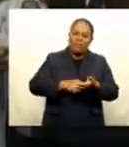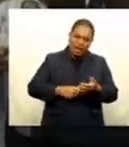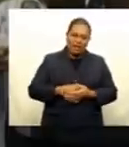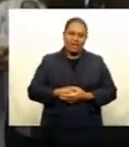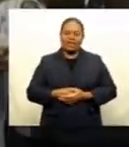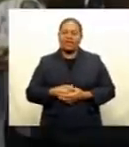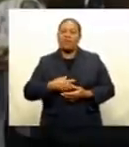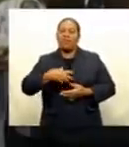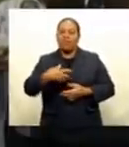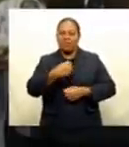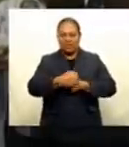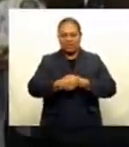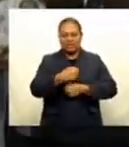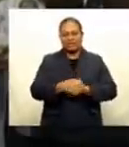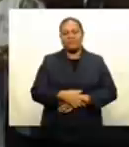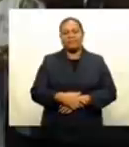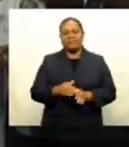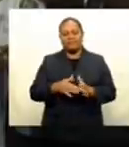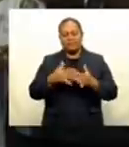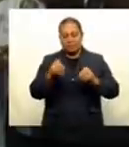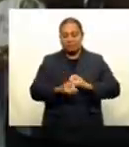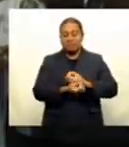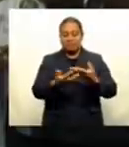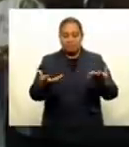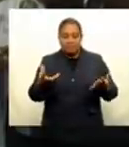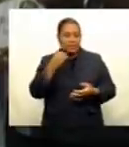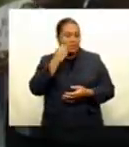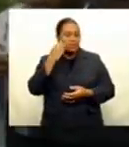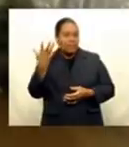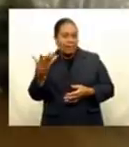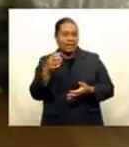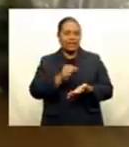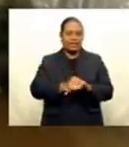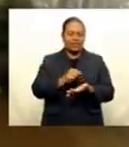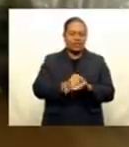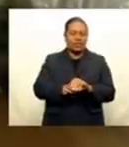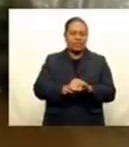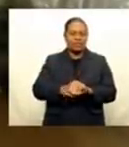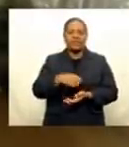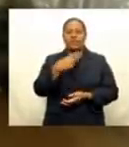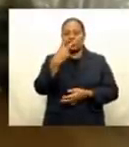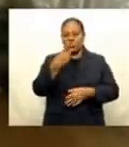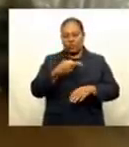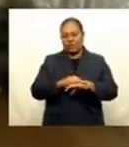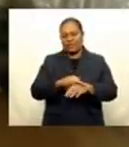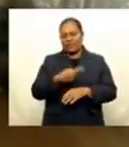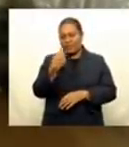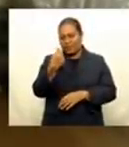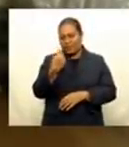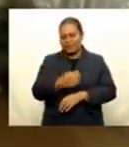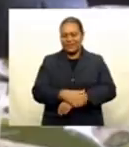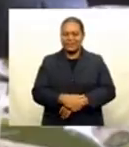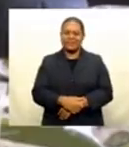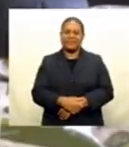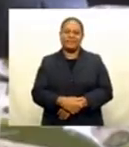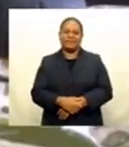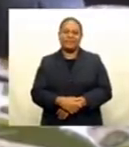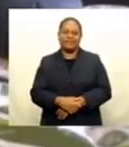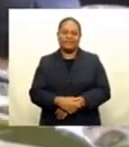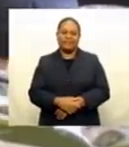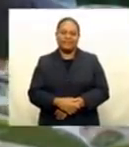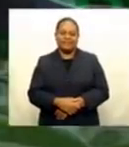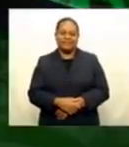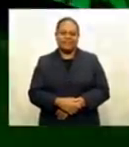The rice flour will be available on supermarket shelves and stores over the next 2 weeks. Eleanor Terangaivu,